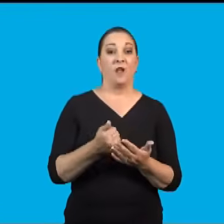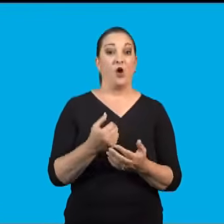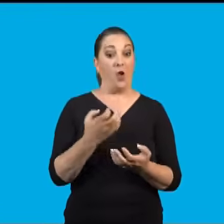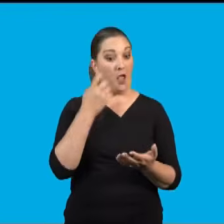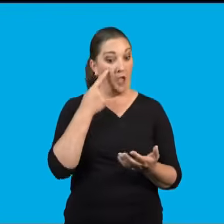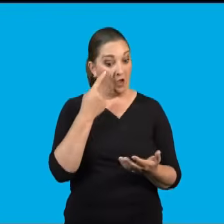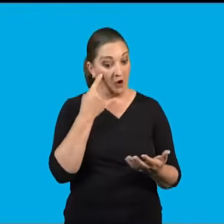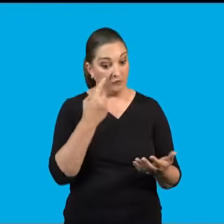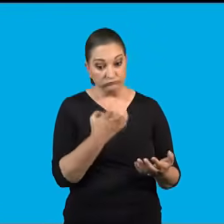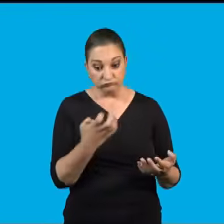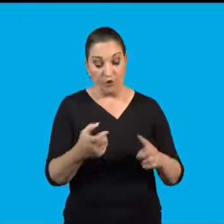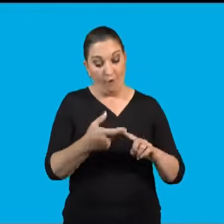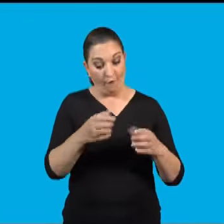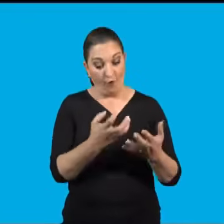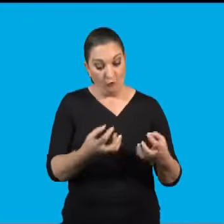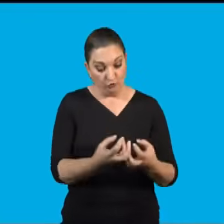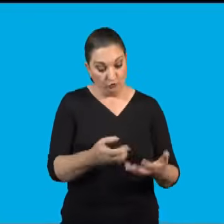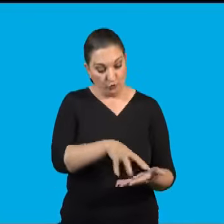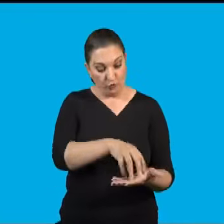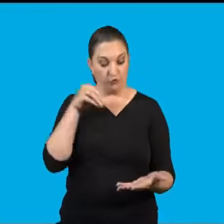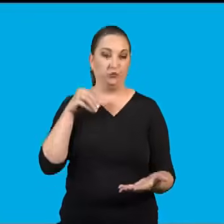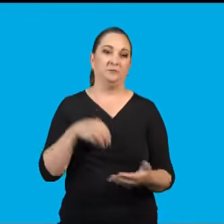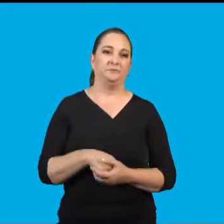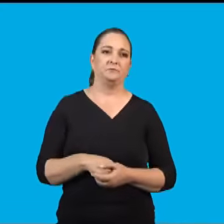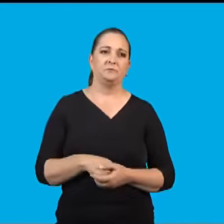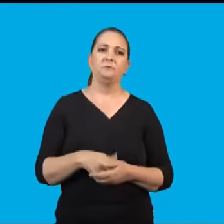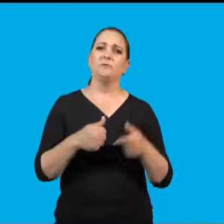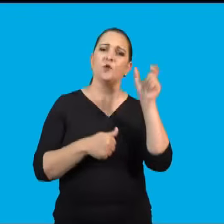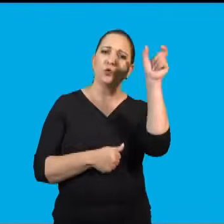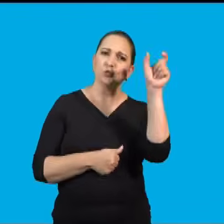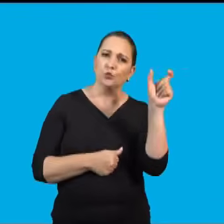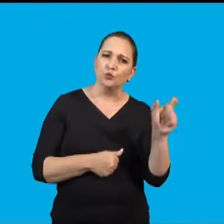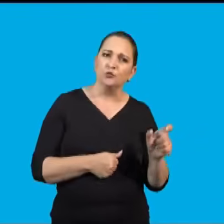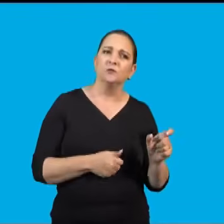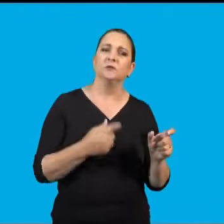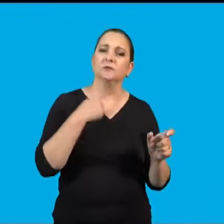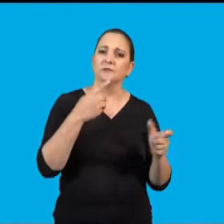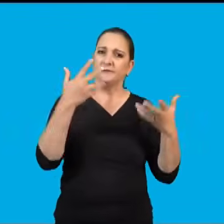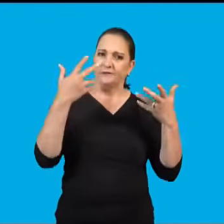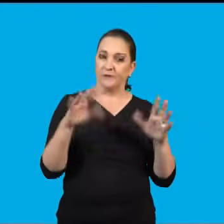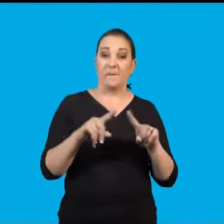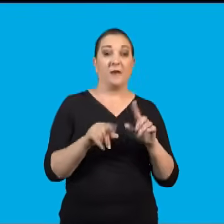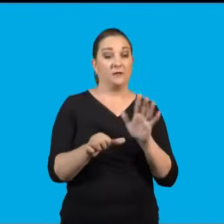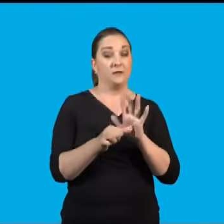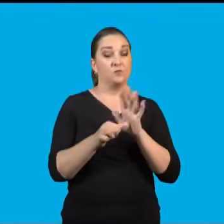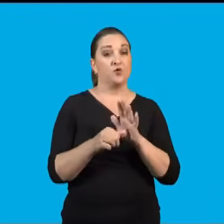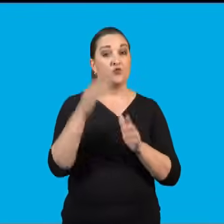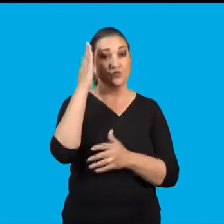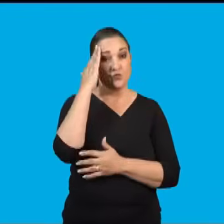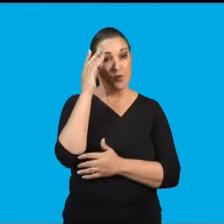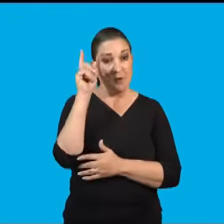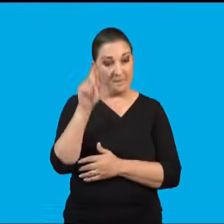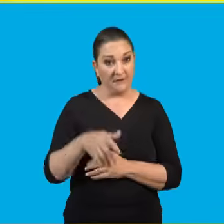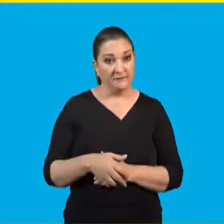extracting relevant evidence from the sources. I also told you about the key words or historical concepts that are very important